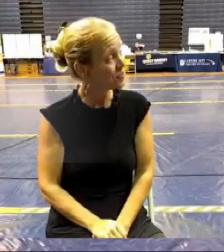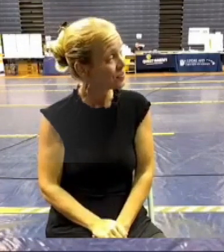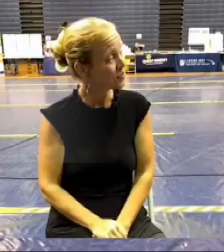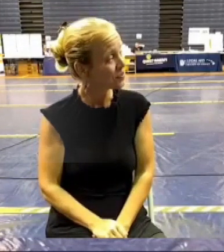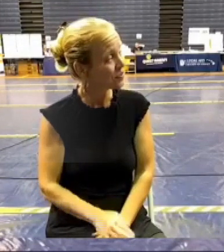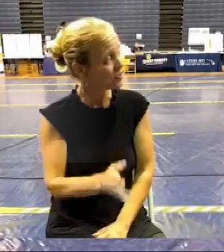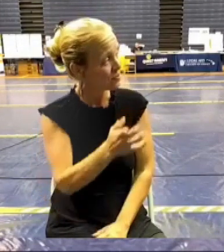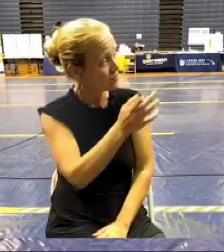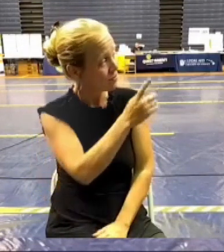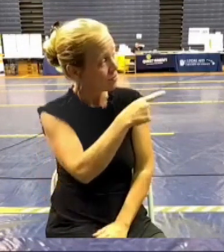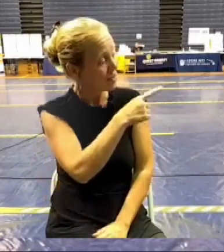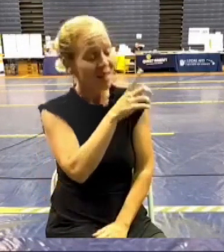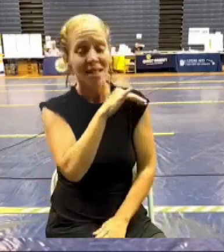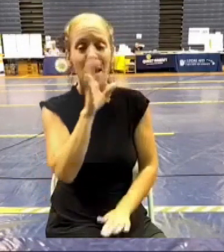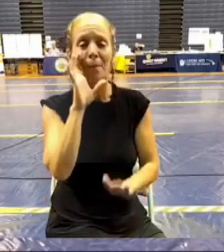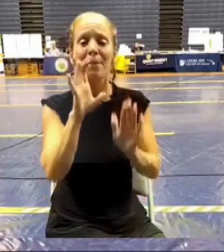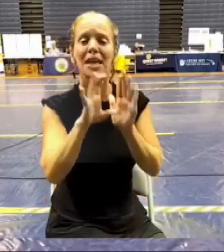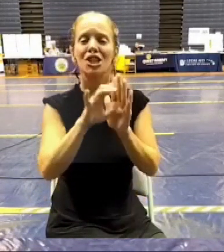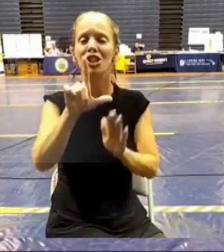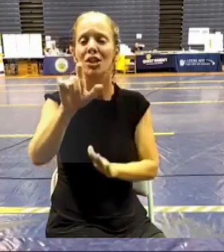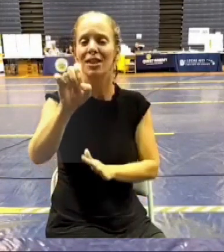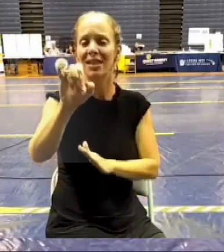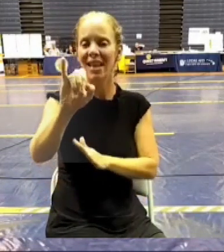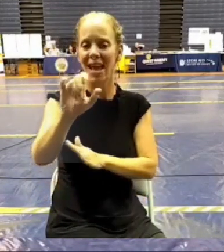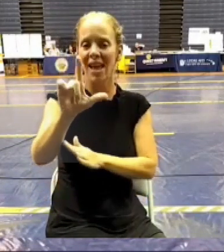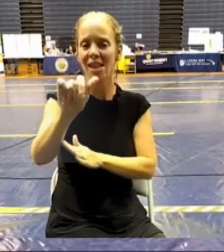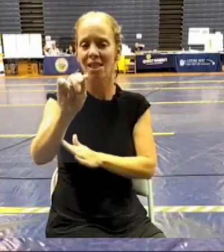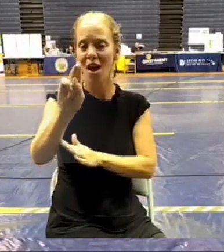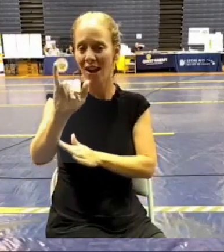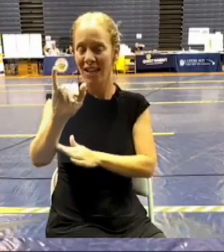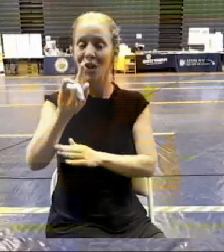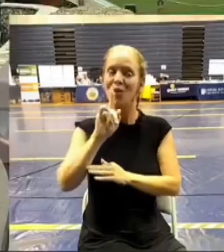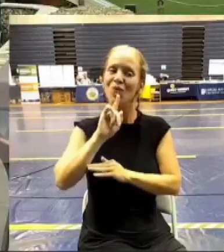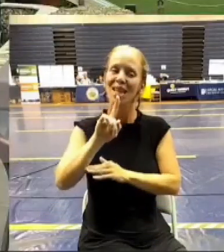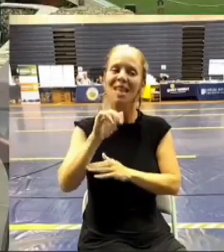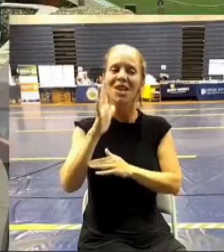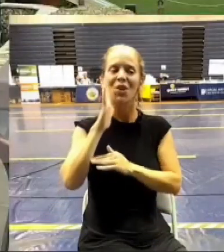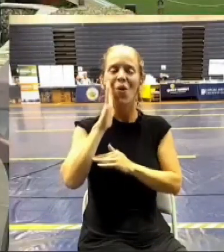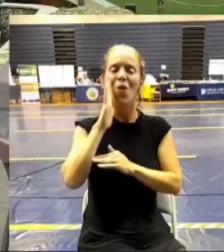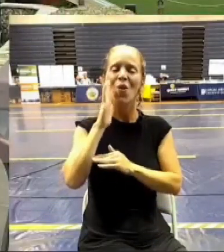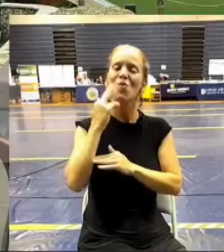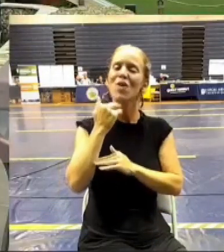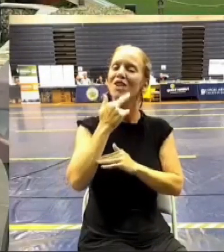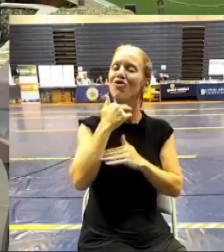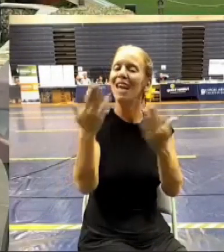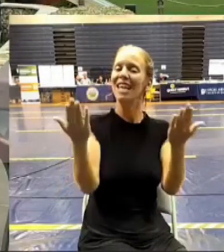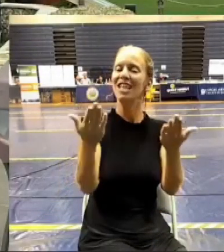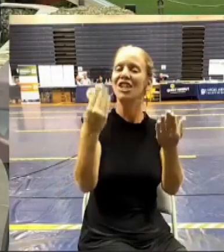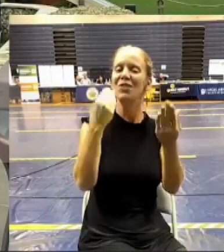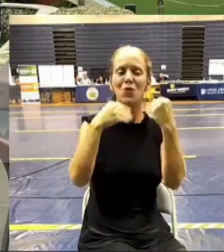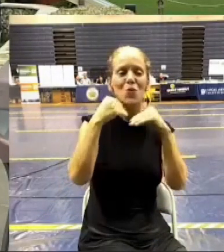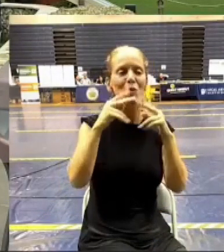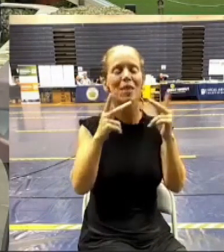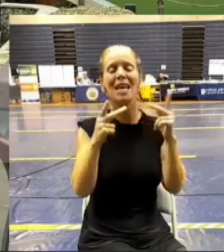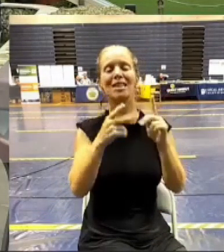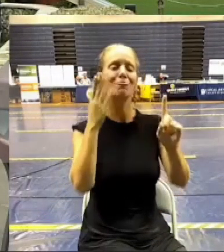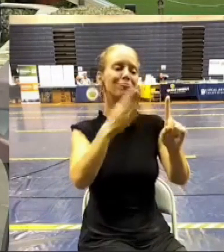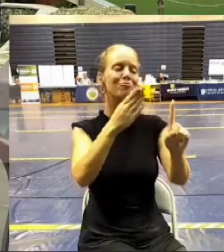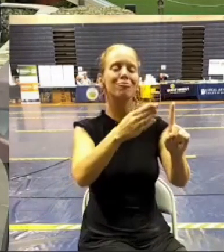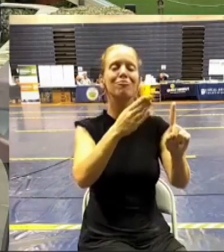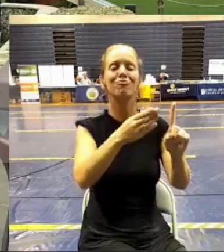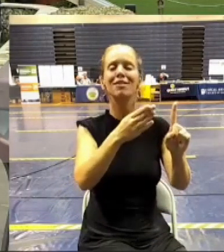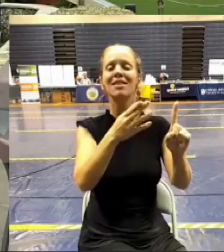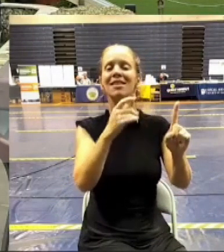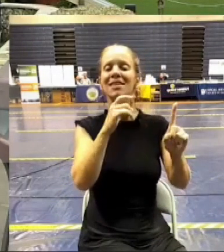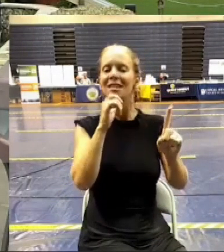Okay, Leilani's. Restaurants have been a bright spot on West Maui. Because we have a lot less eating choices, restaurants like Leilani's are doing really